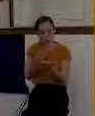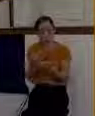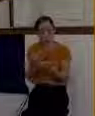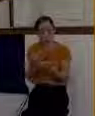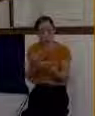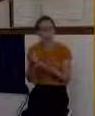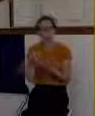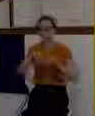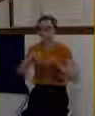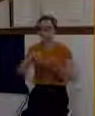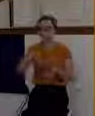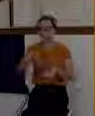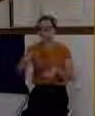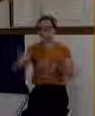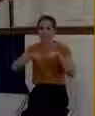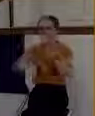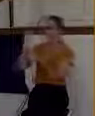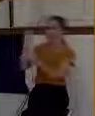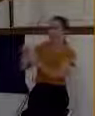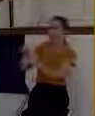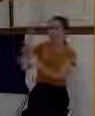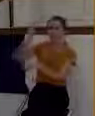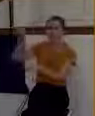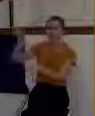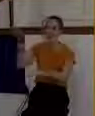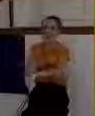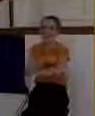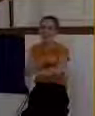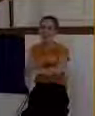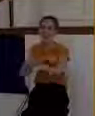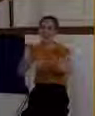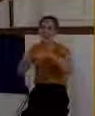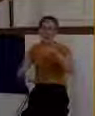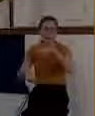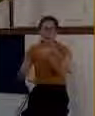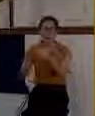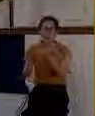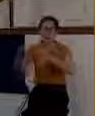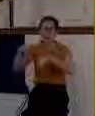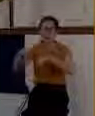the power of God's word. In each and every case, God's word still